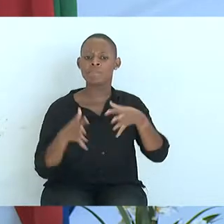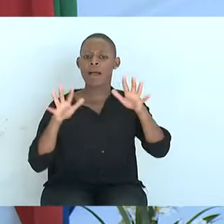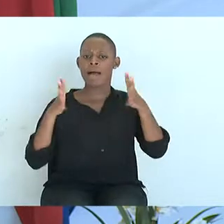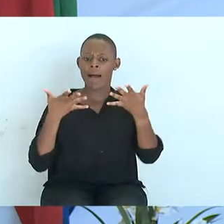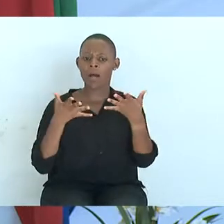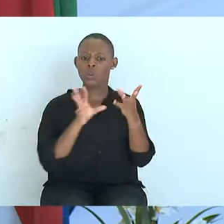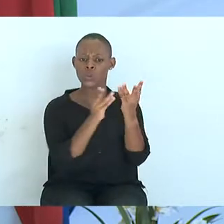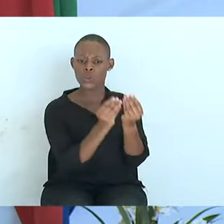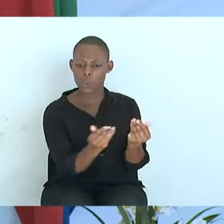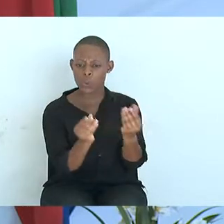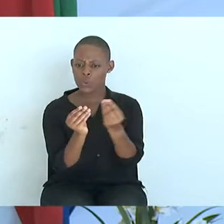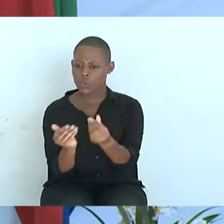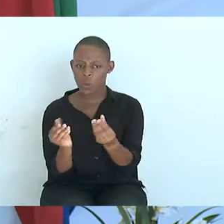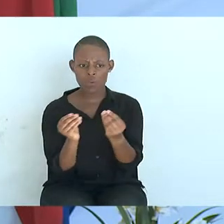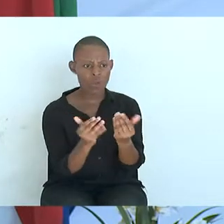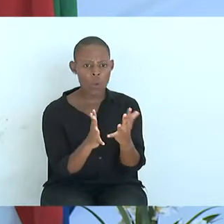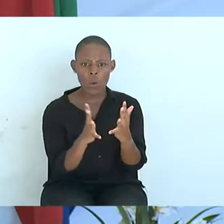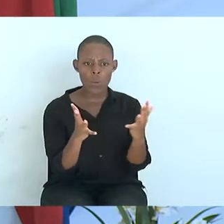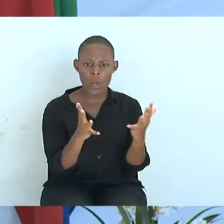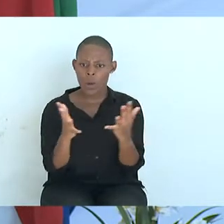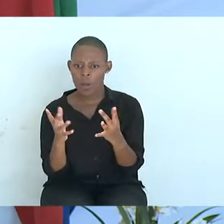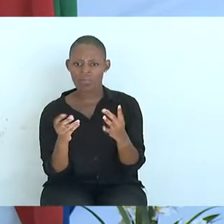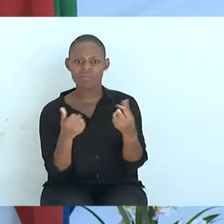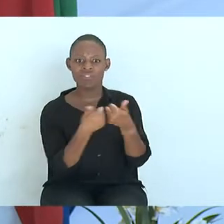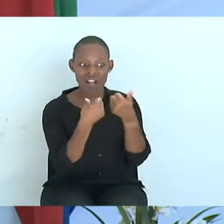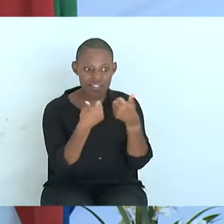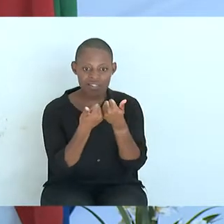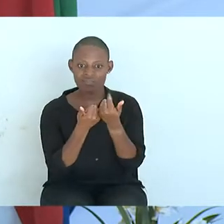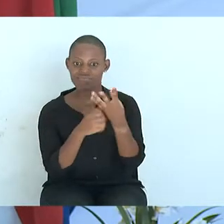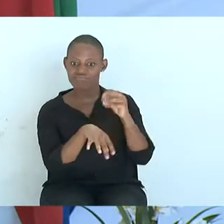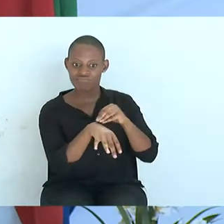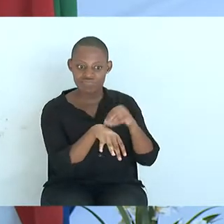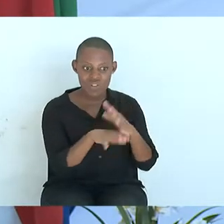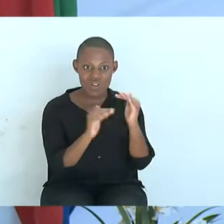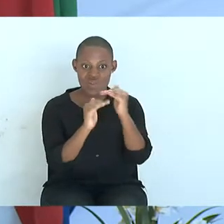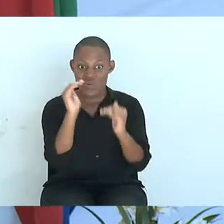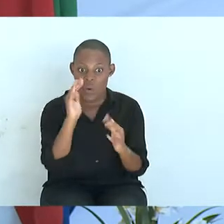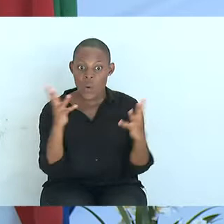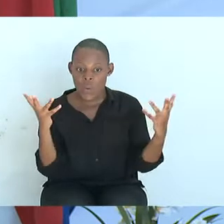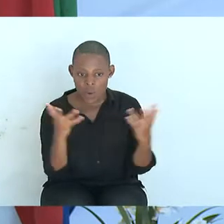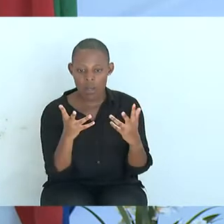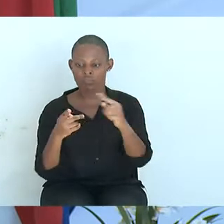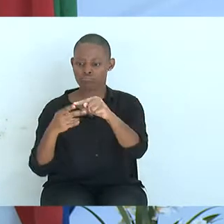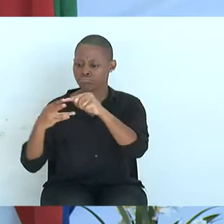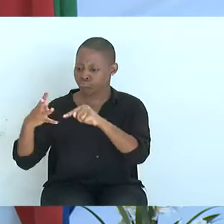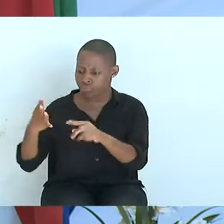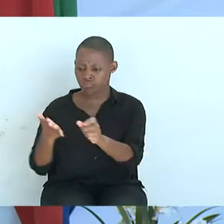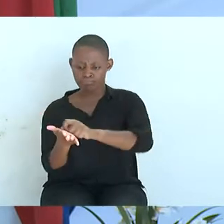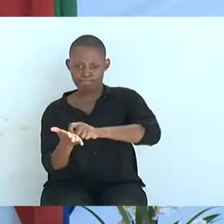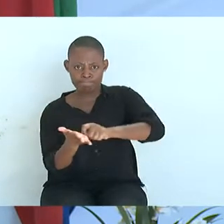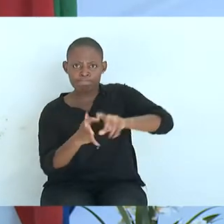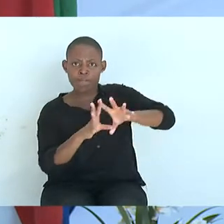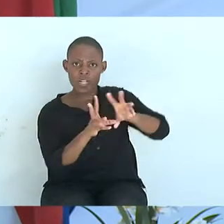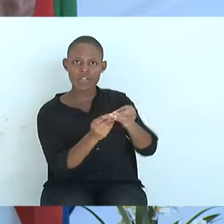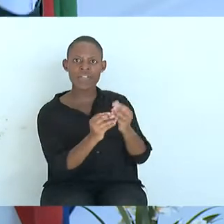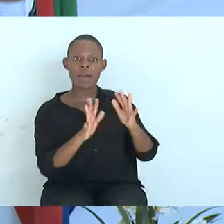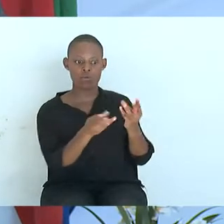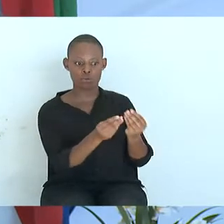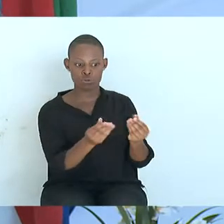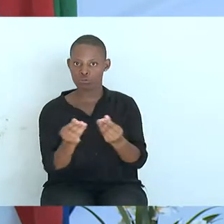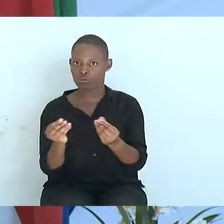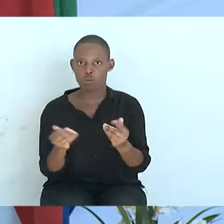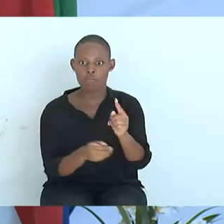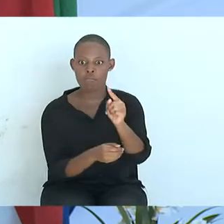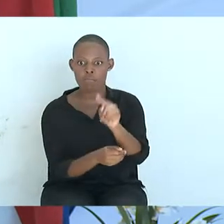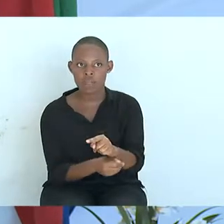is, where unemployment is, where inequality is. Hence, the 10 poorest districts that we